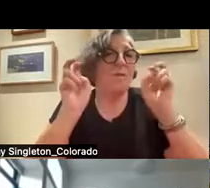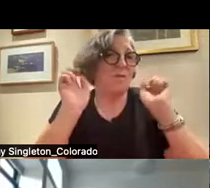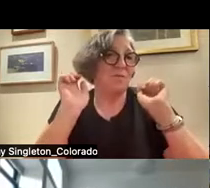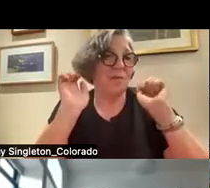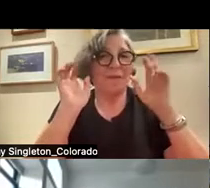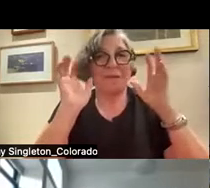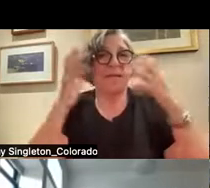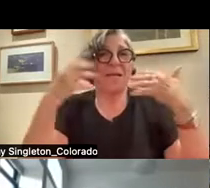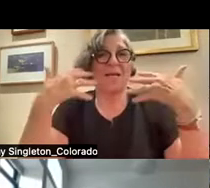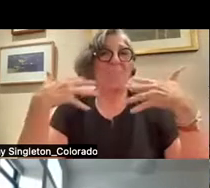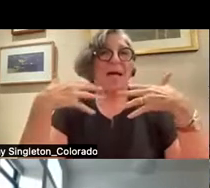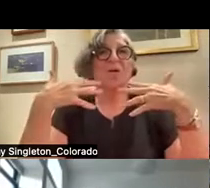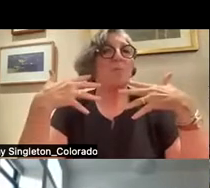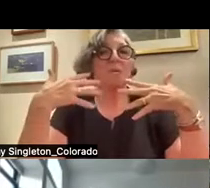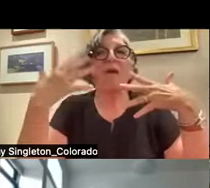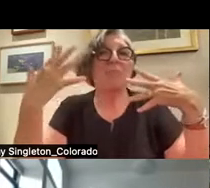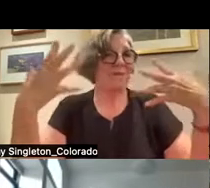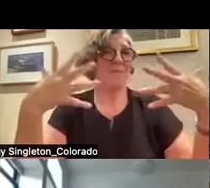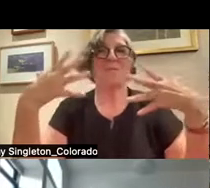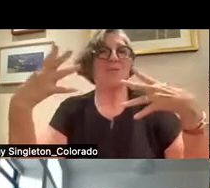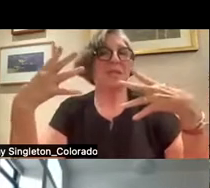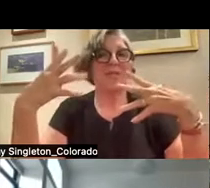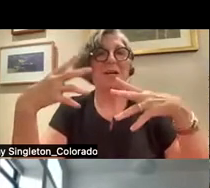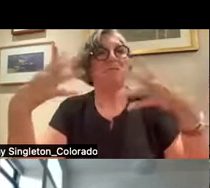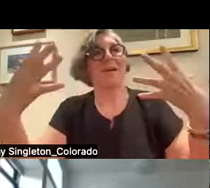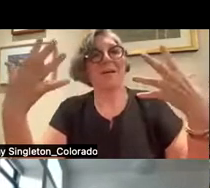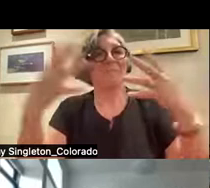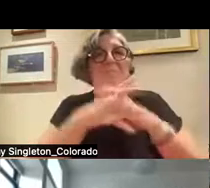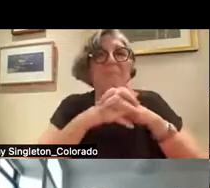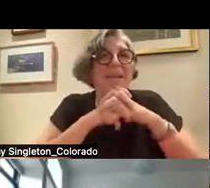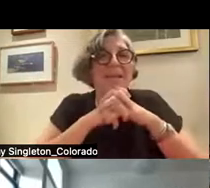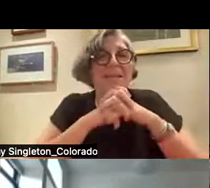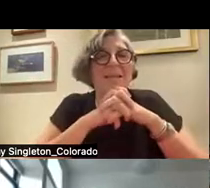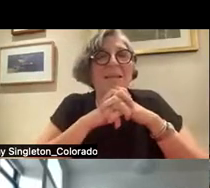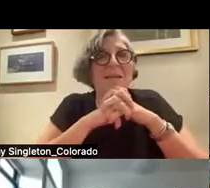whether you sort of think there is a kind of bio program of some sort, I